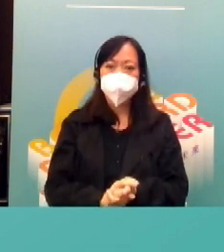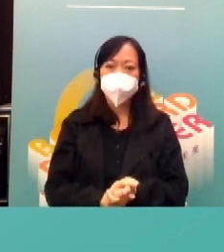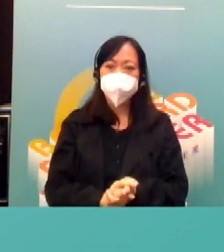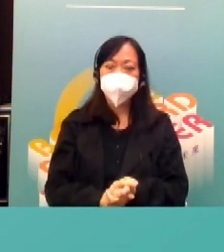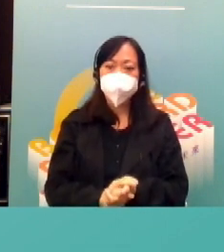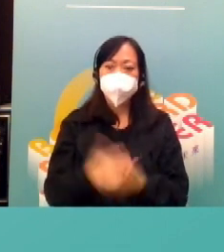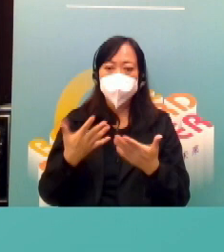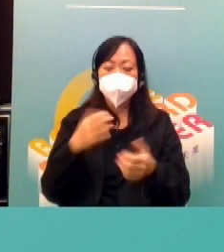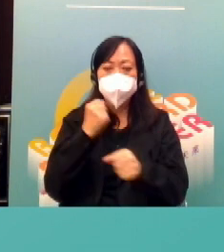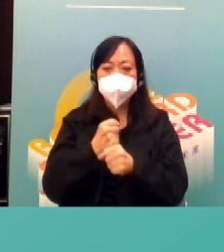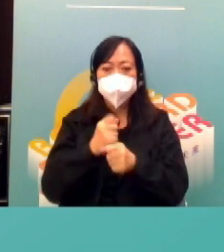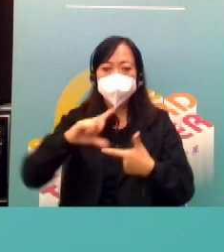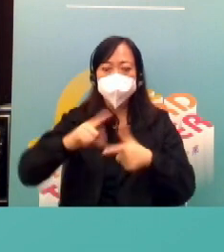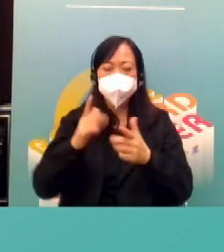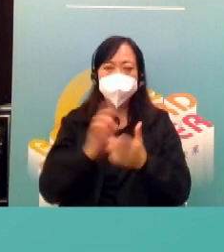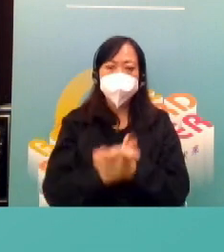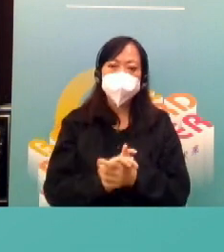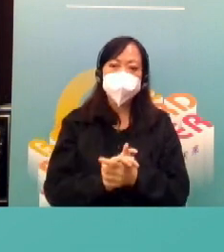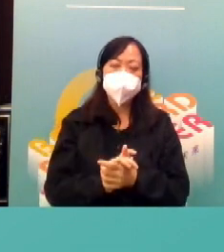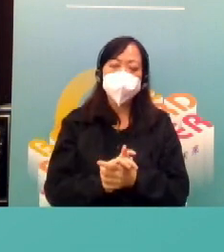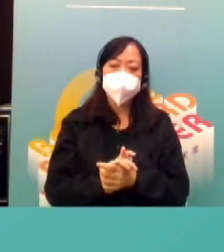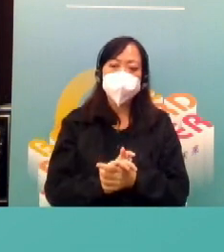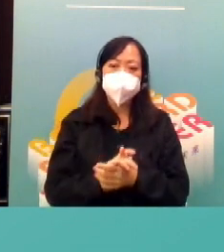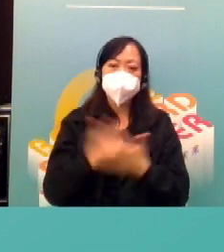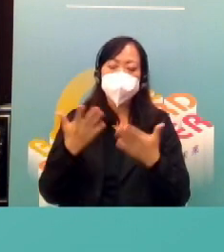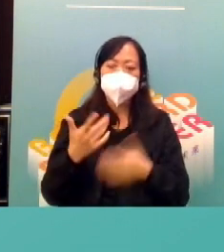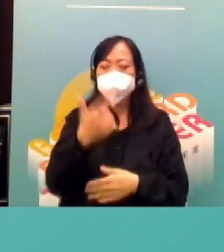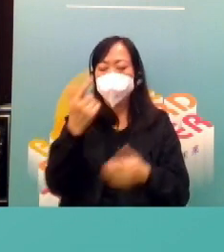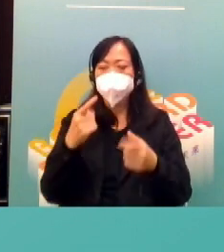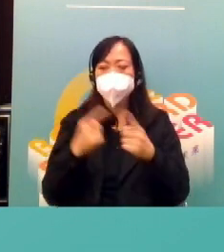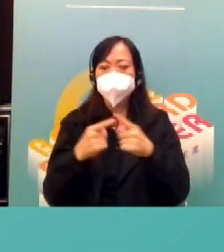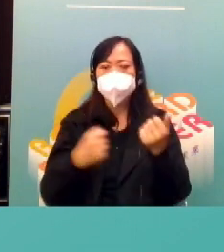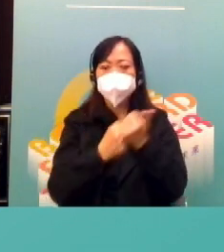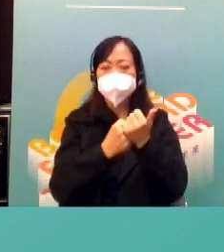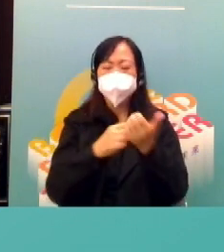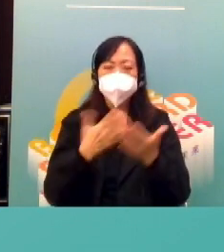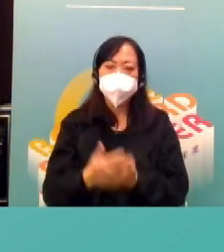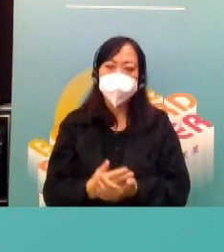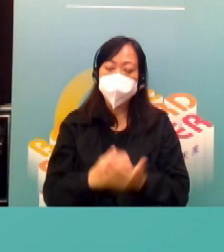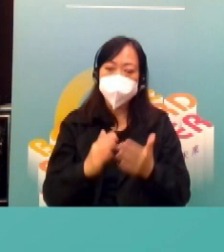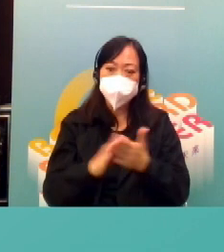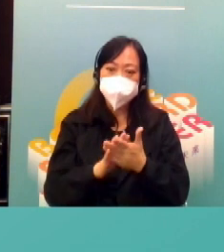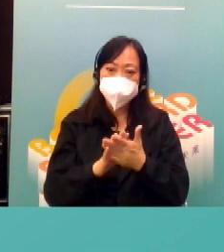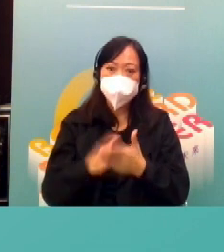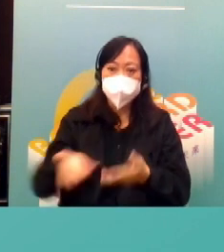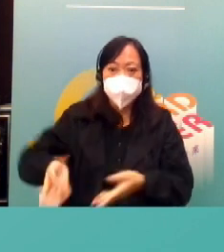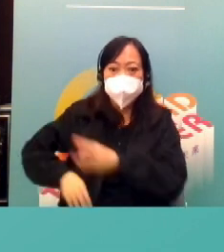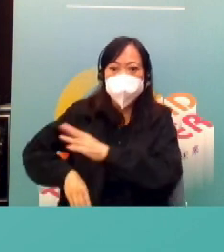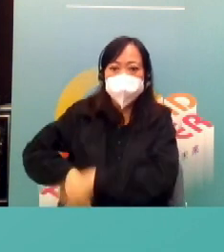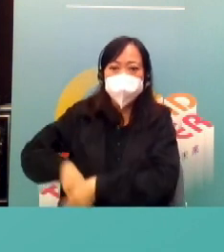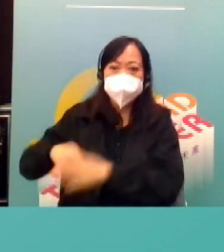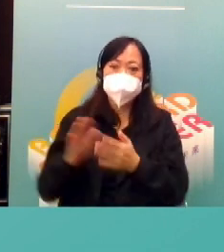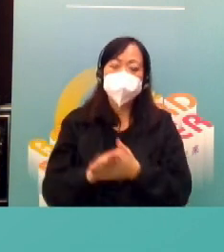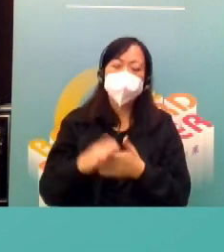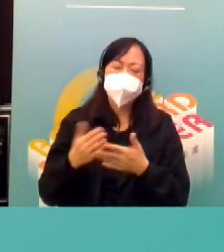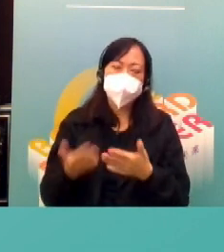development community. And in Cambodia, we recently worked with the government on their strategy for promoting inclusive business in Cambodia, what they call the IB